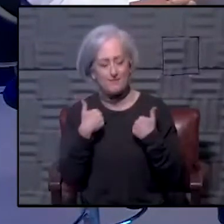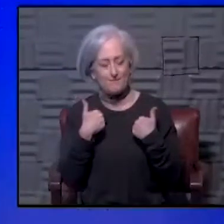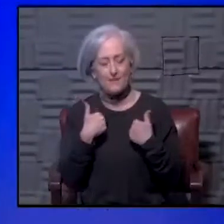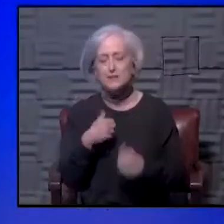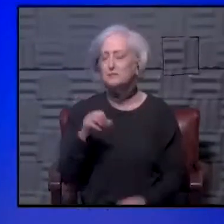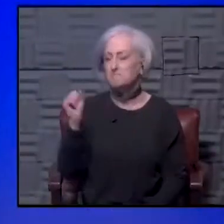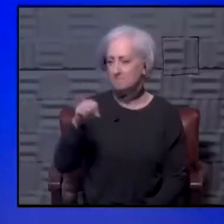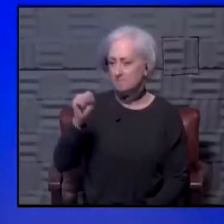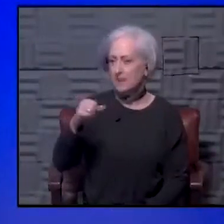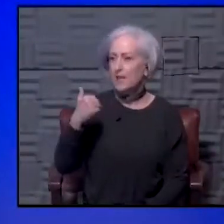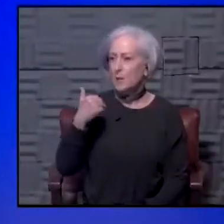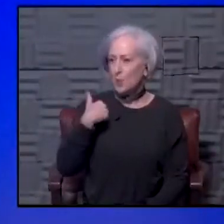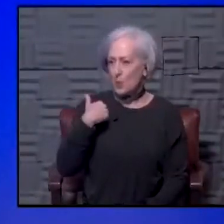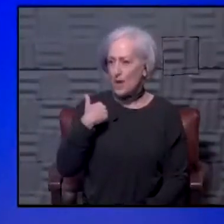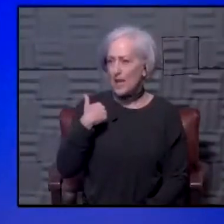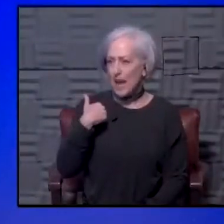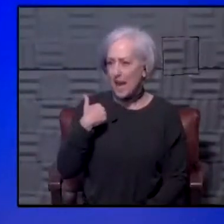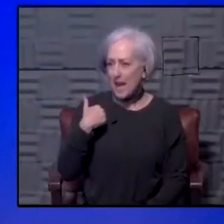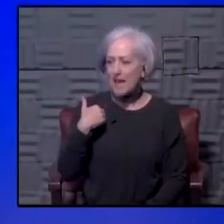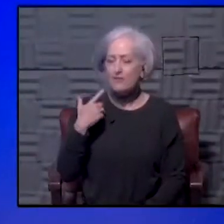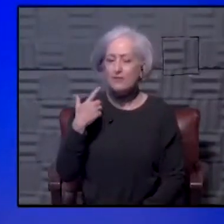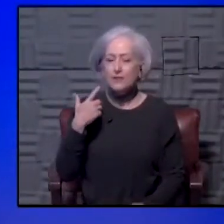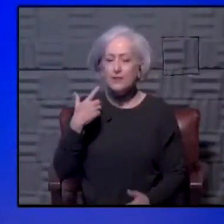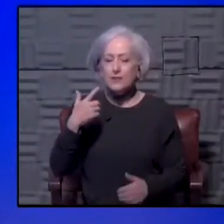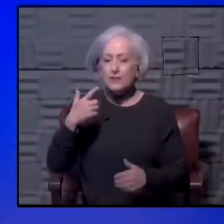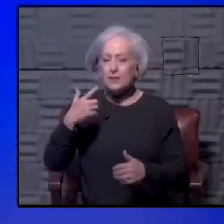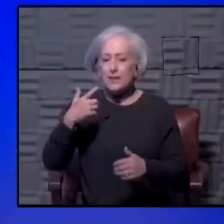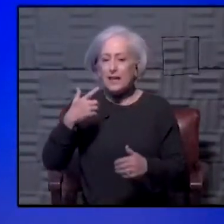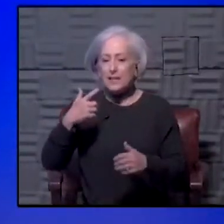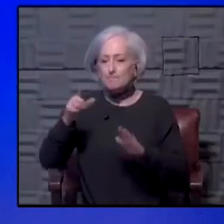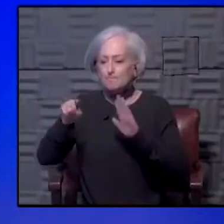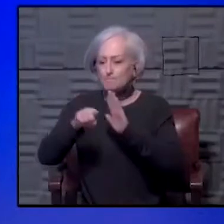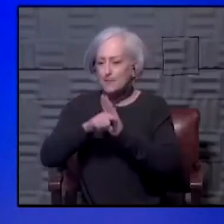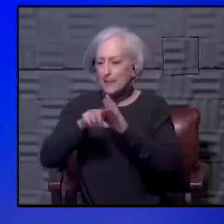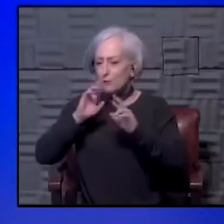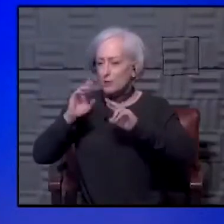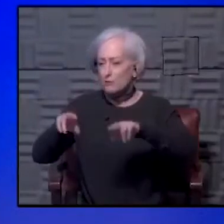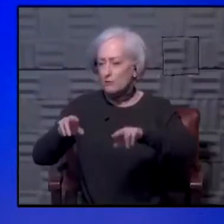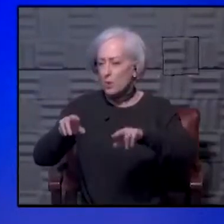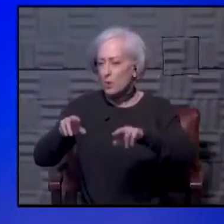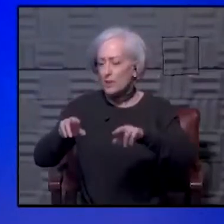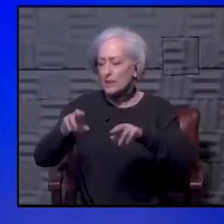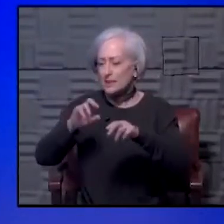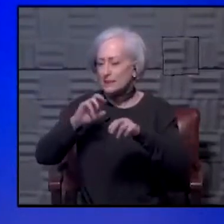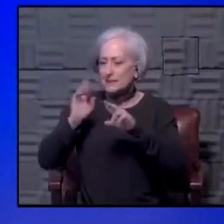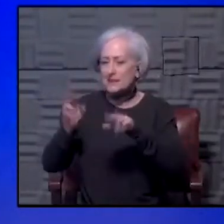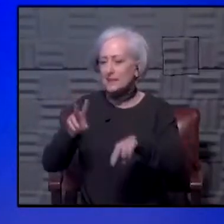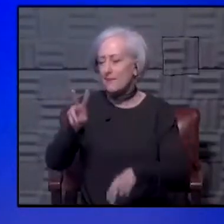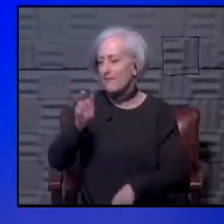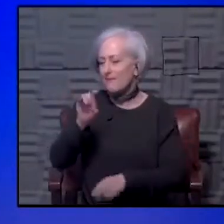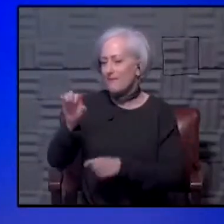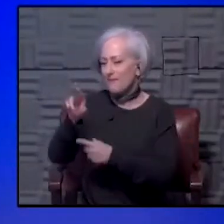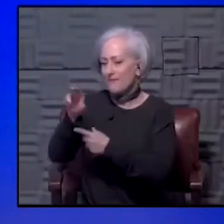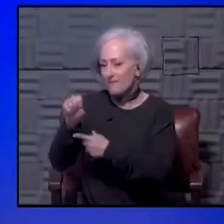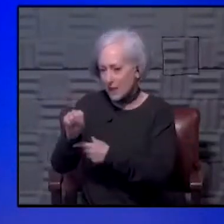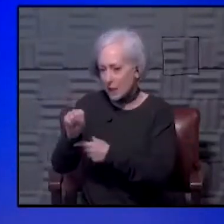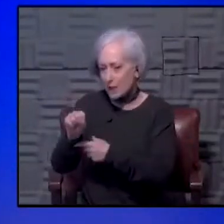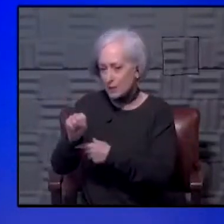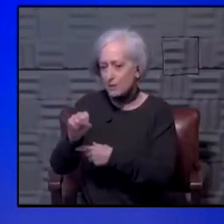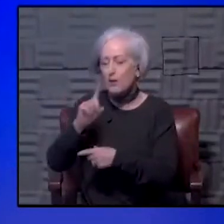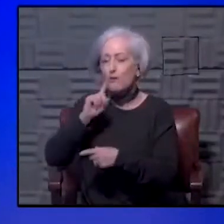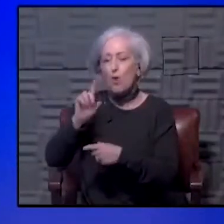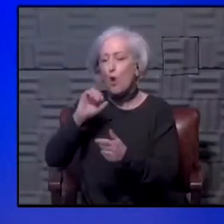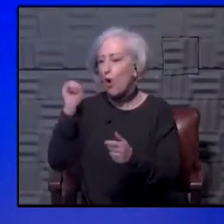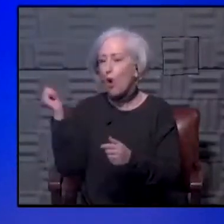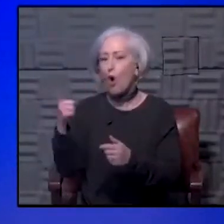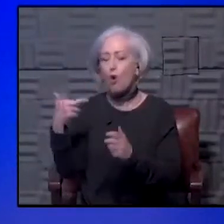long-standing vaccine adverse events reporting system, or VAERS. That has been long-standing. That's for all the vaccines.